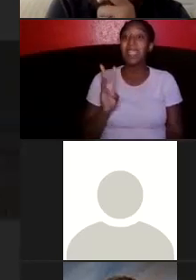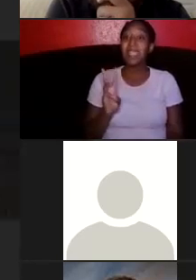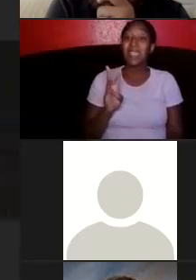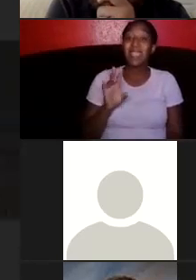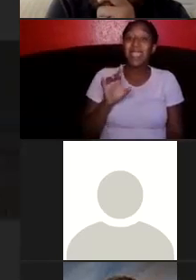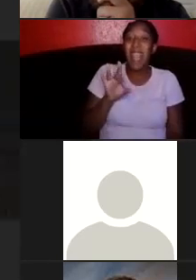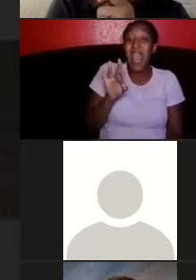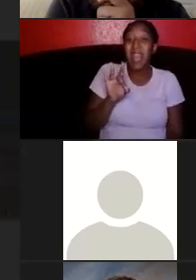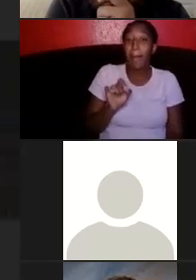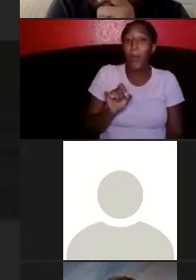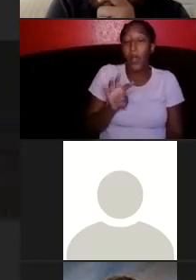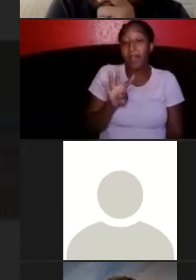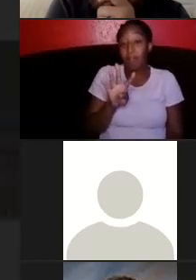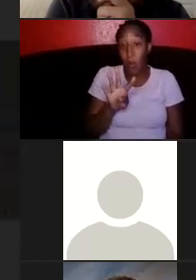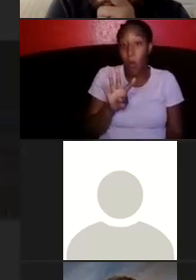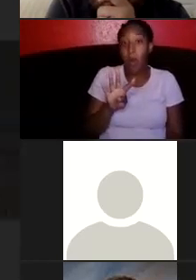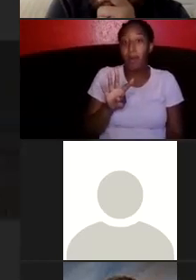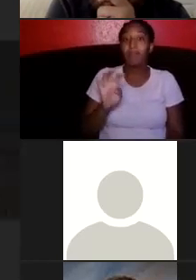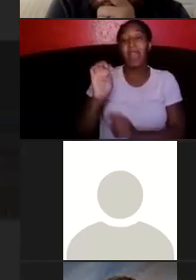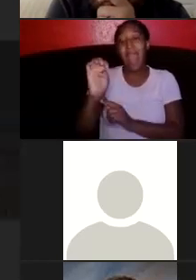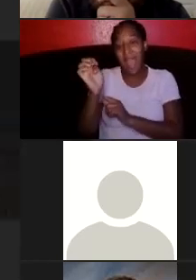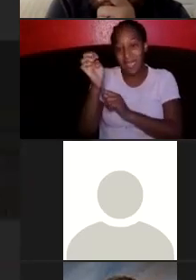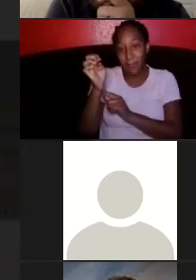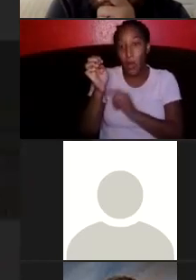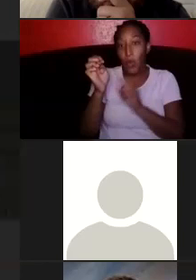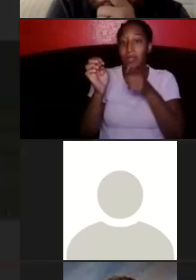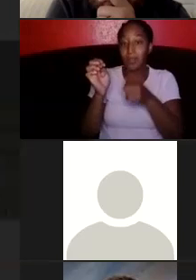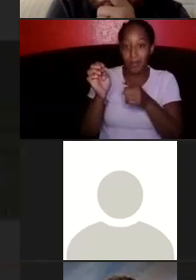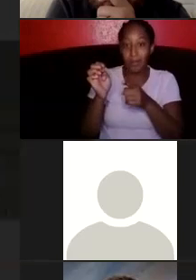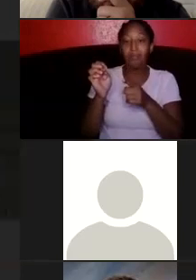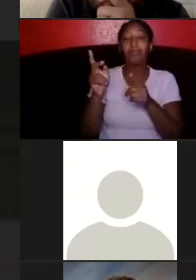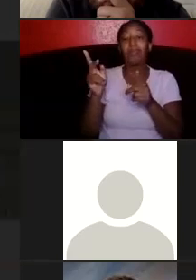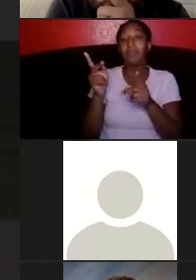the same, right? Time 10 to the 1. So now